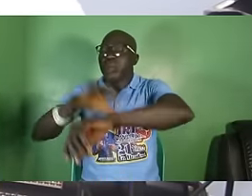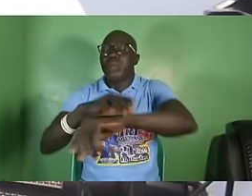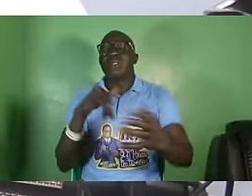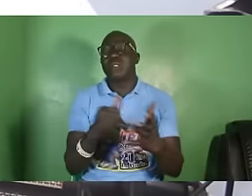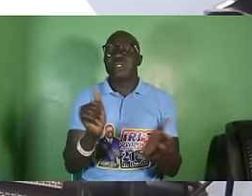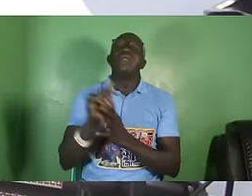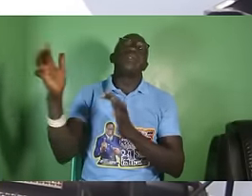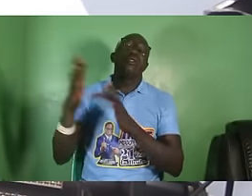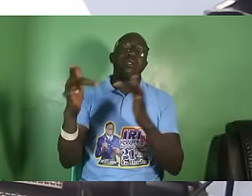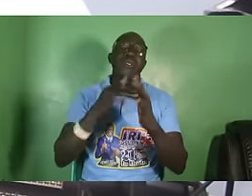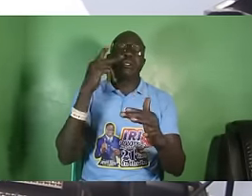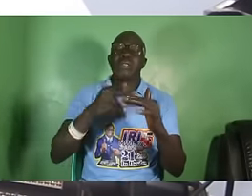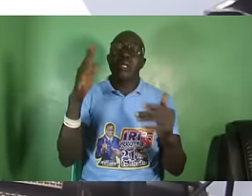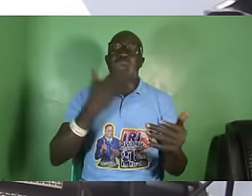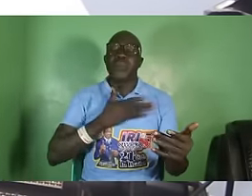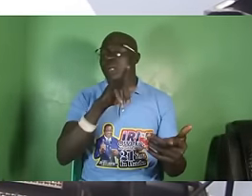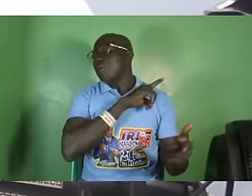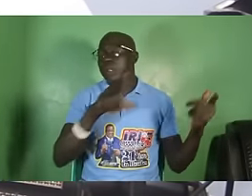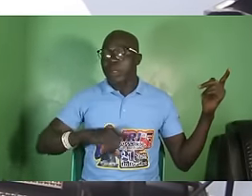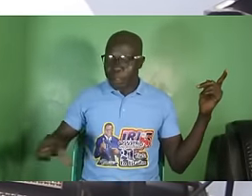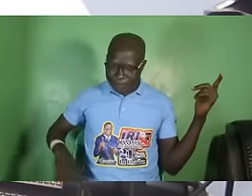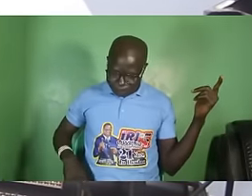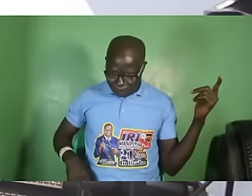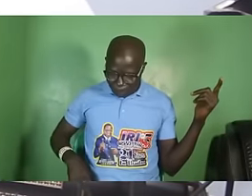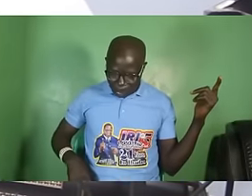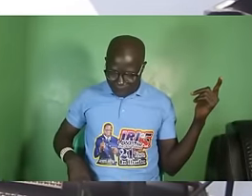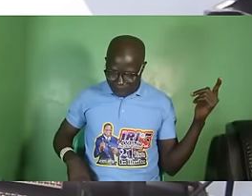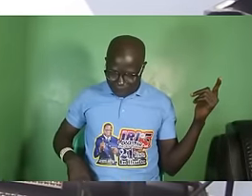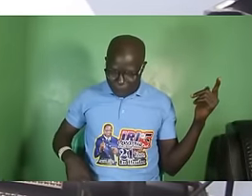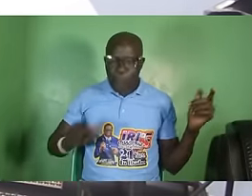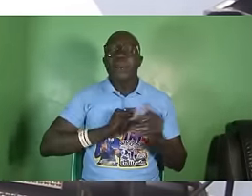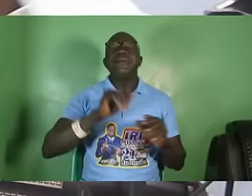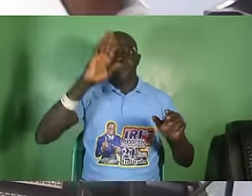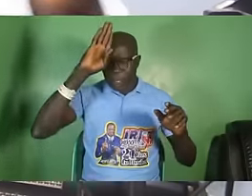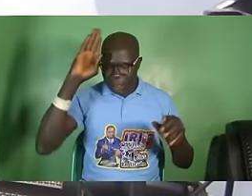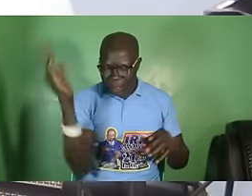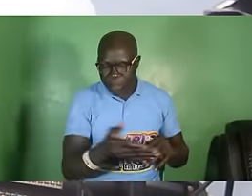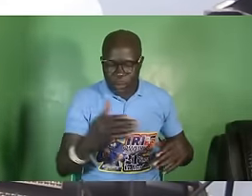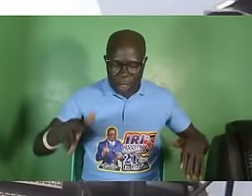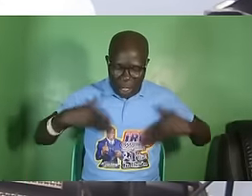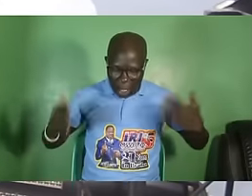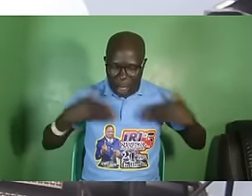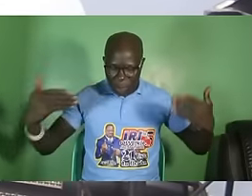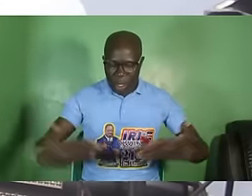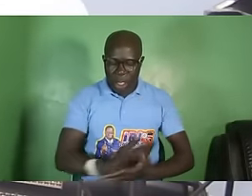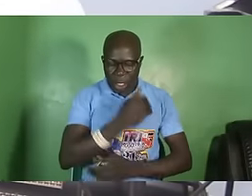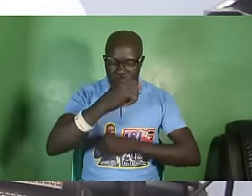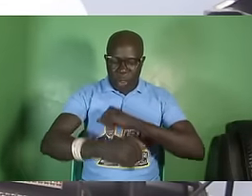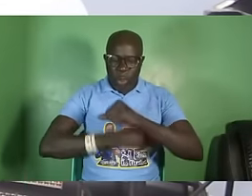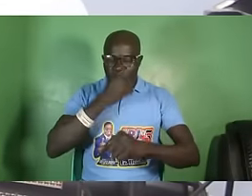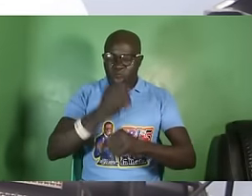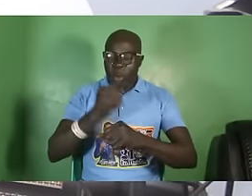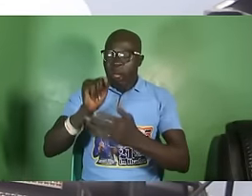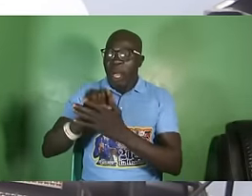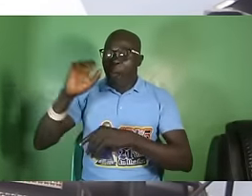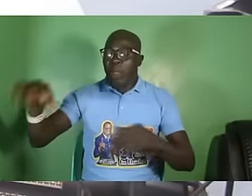Wash your hands. Wash your hands. Wash your hands. Wash your hands. Wash your hands. Wash your